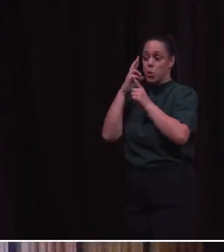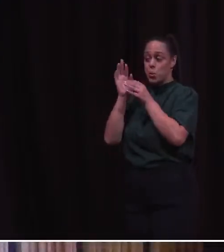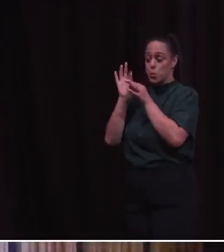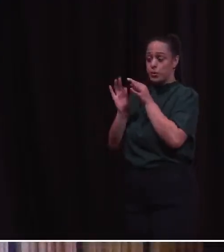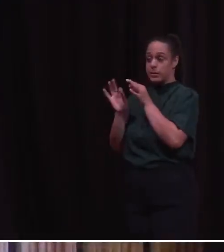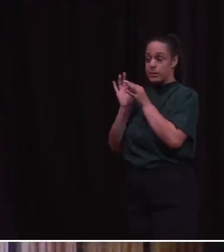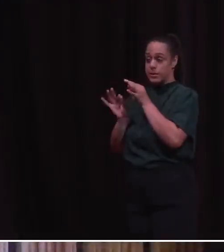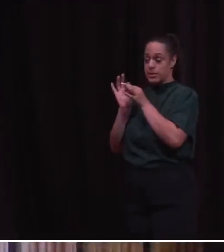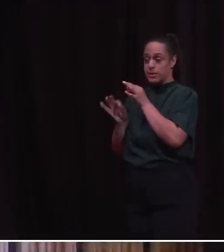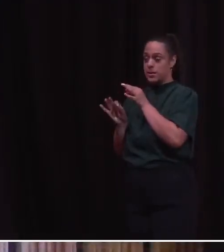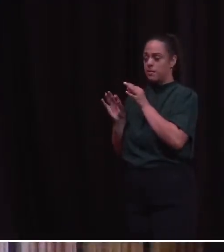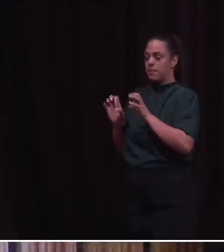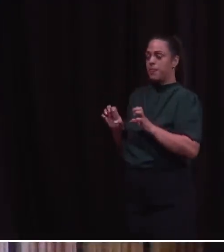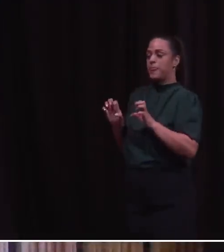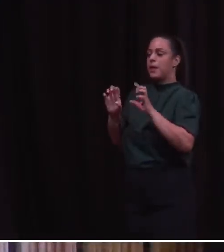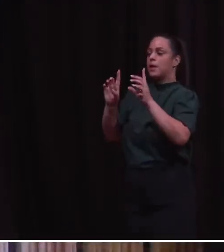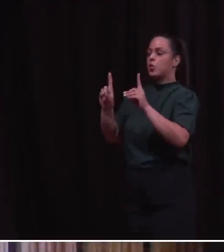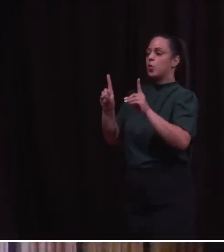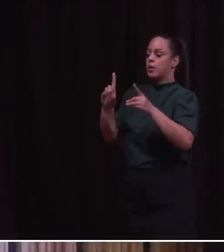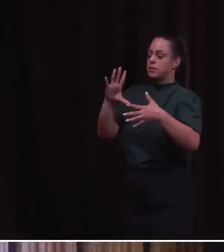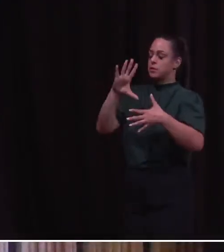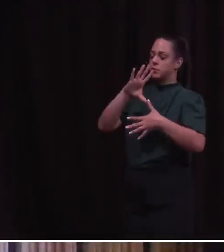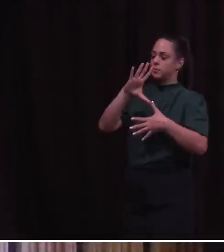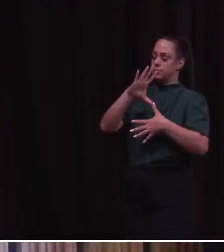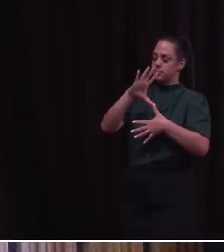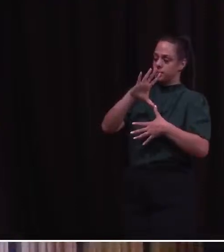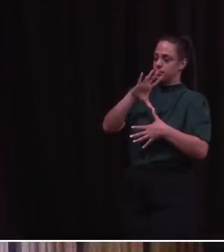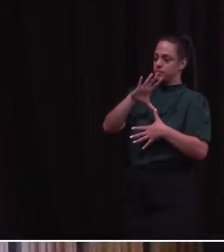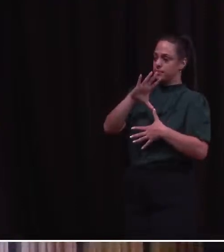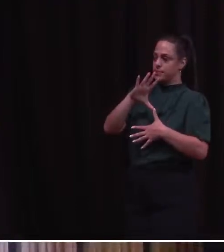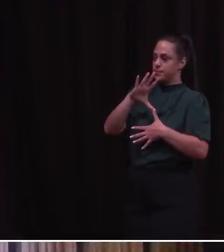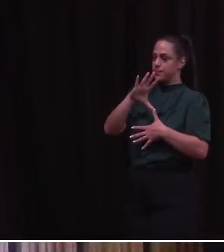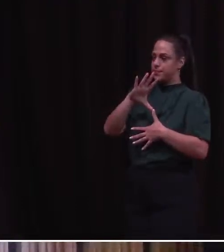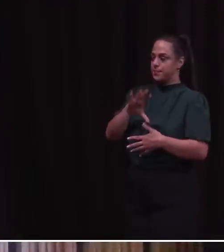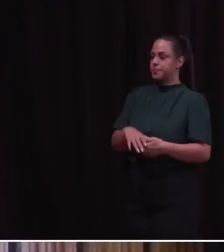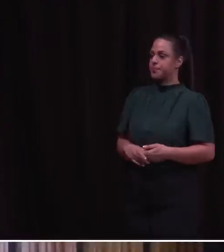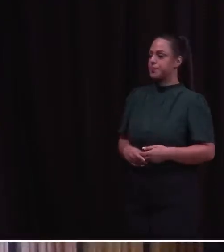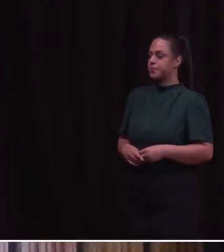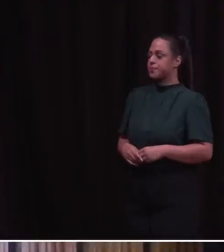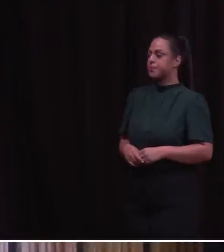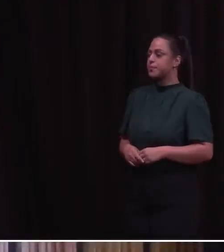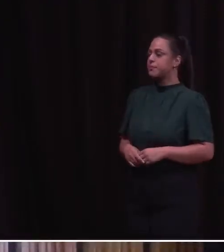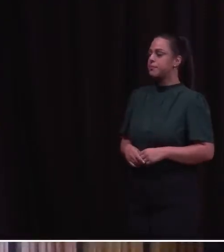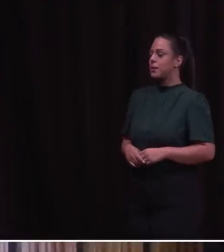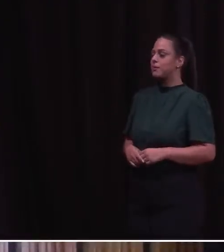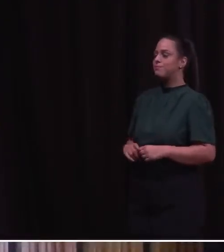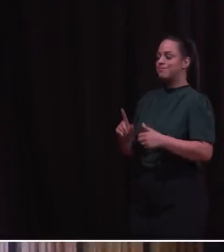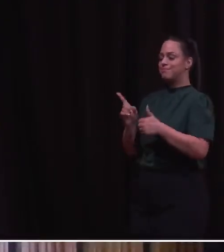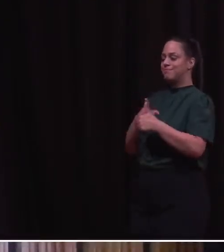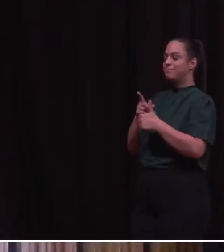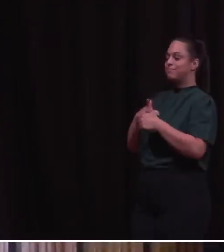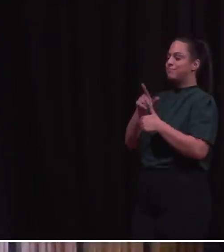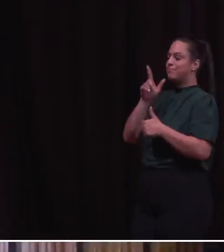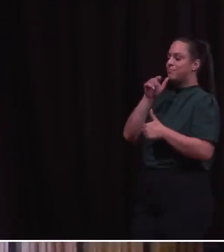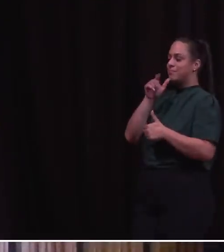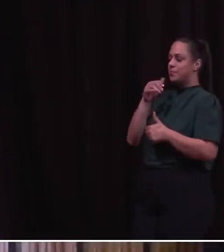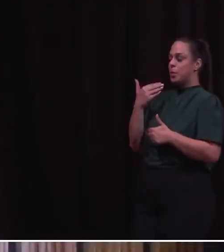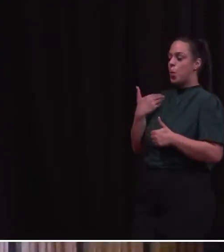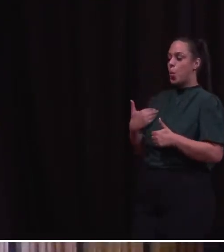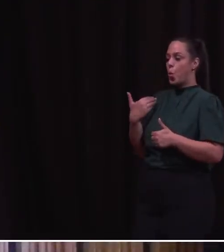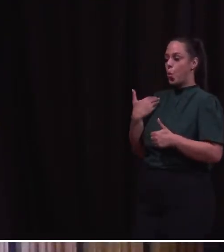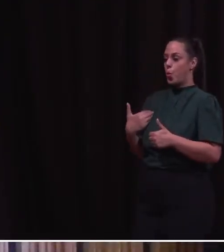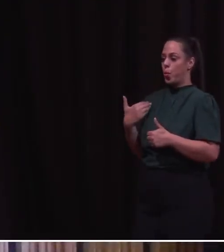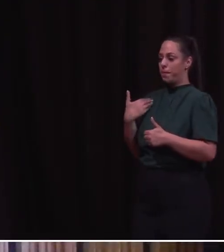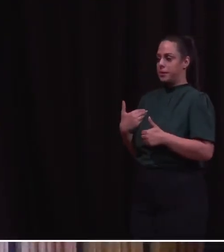Western education, for example, came to men first in our society, in colonial Nigeria.